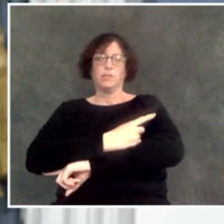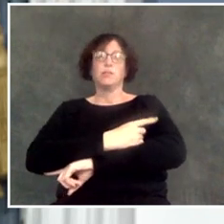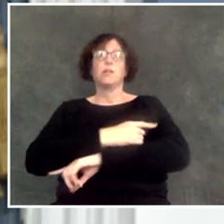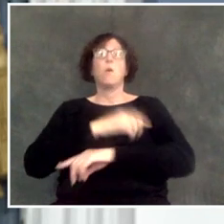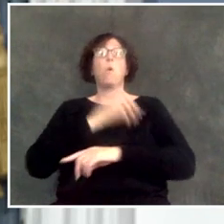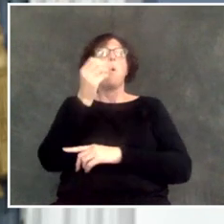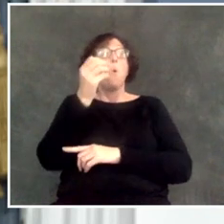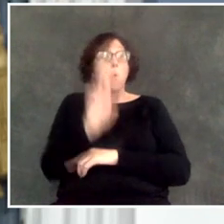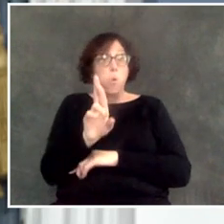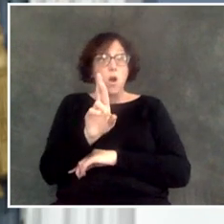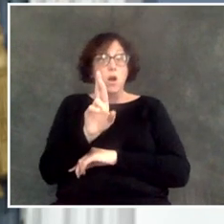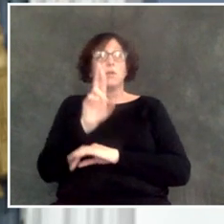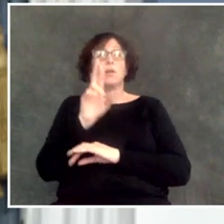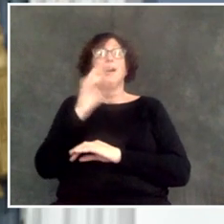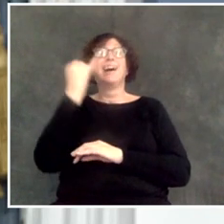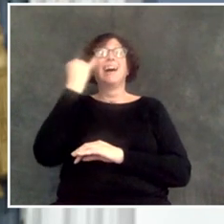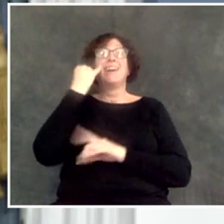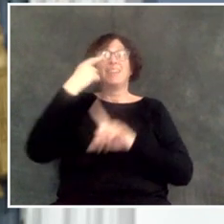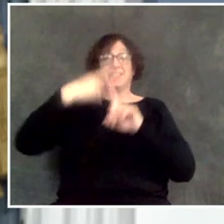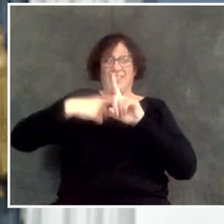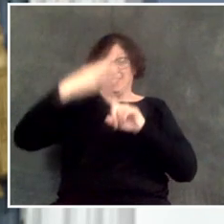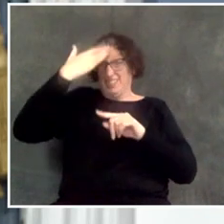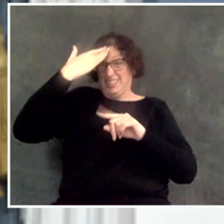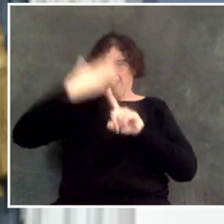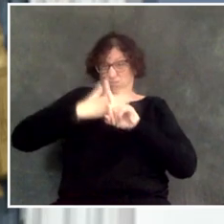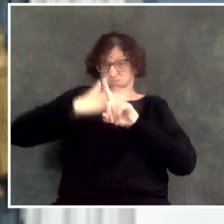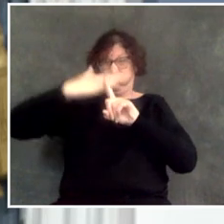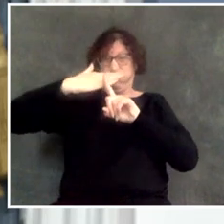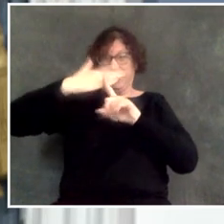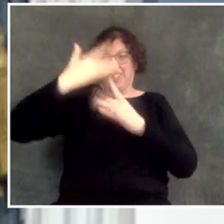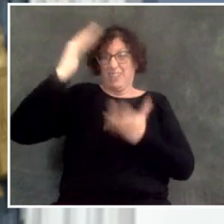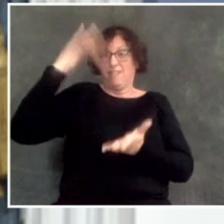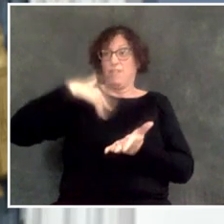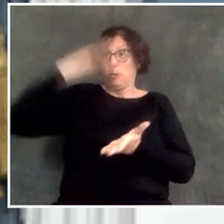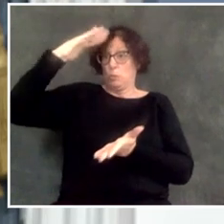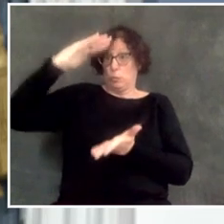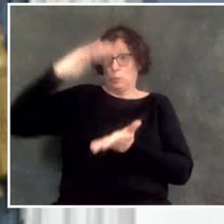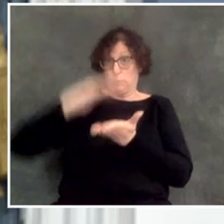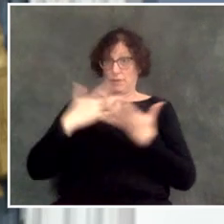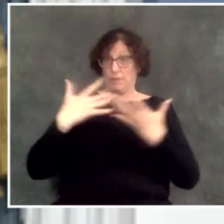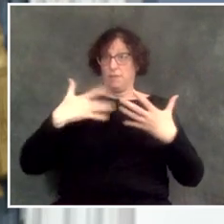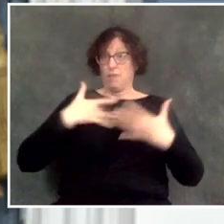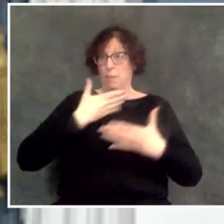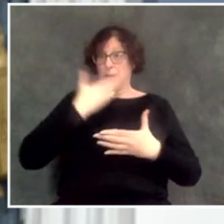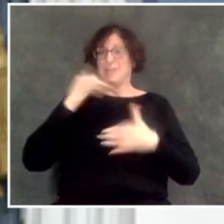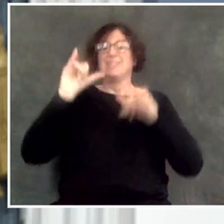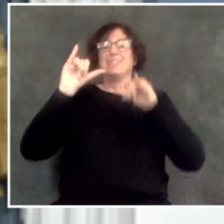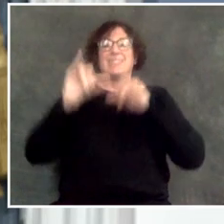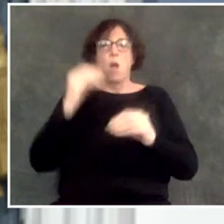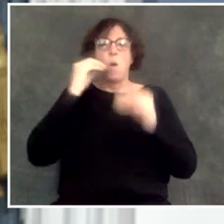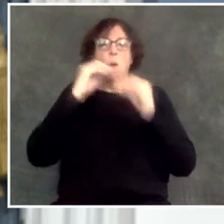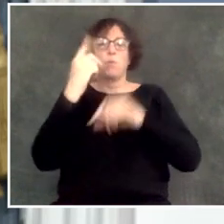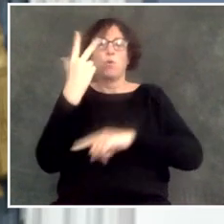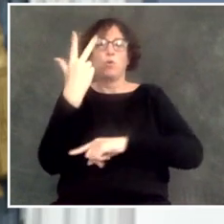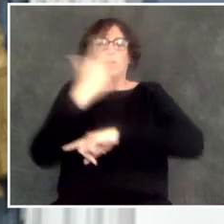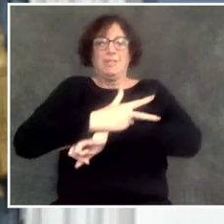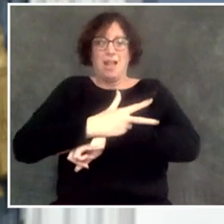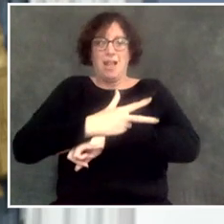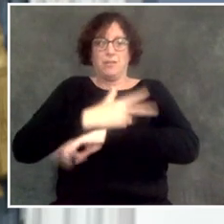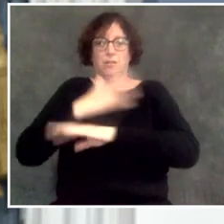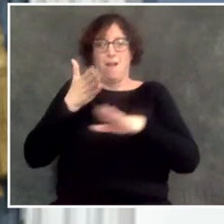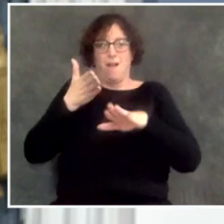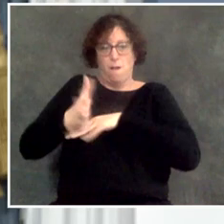that period of time, they are free to go about their normal routine. And before we had